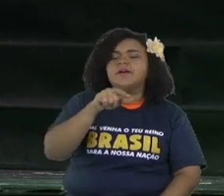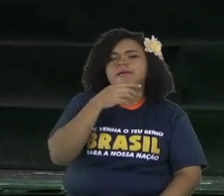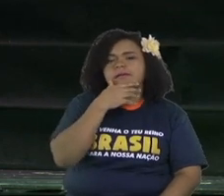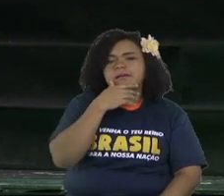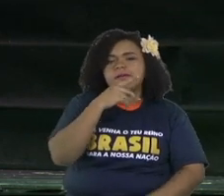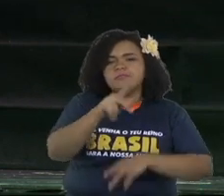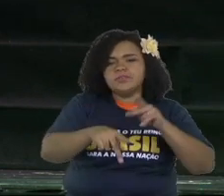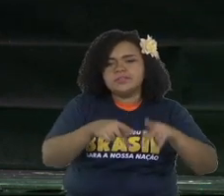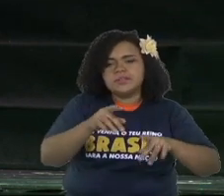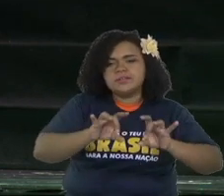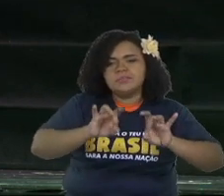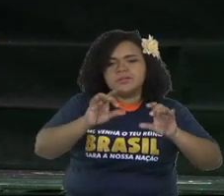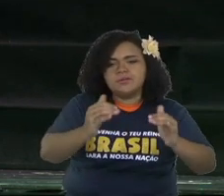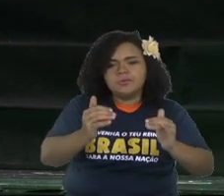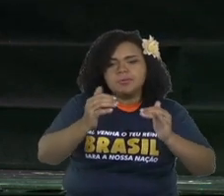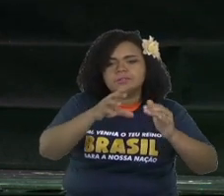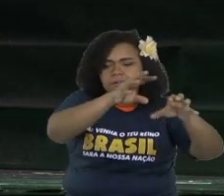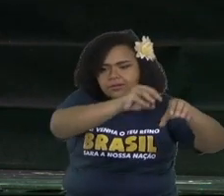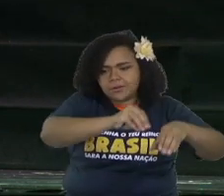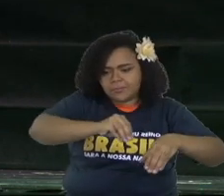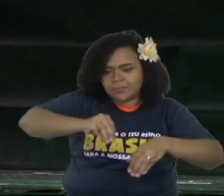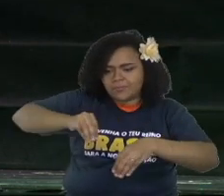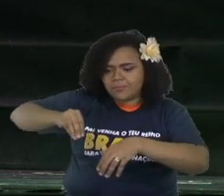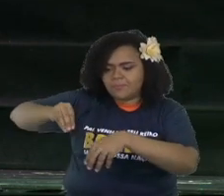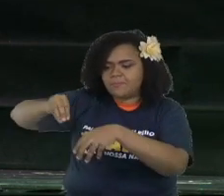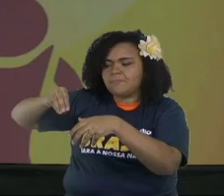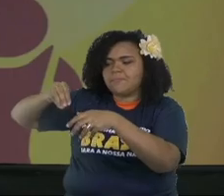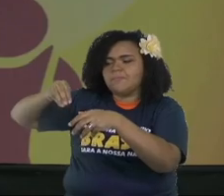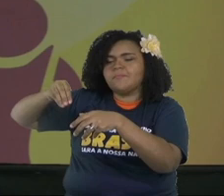above all the nations of the earth